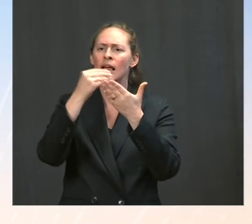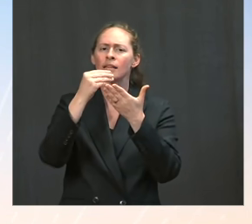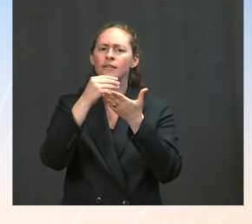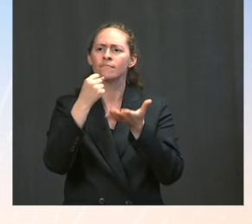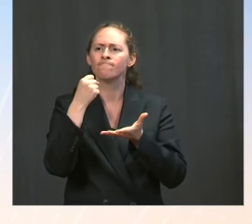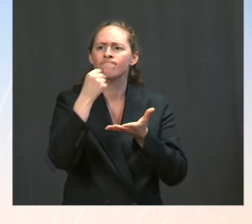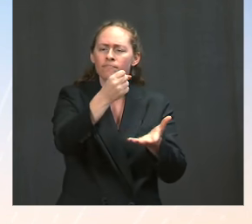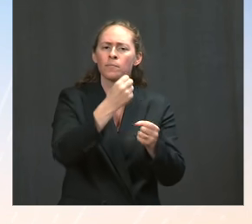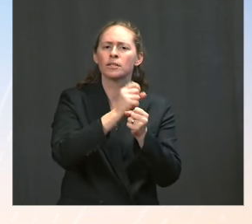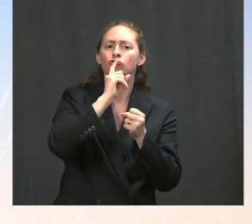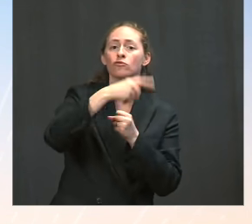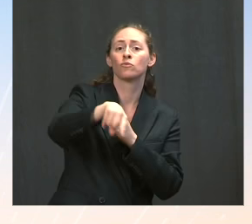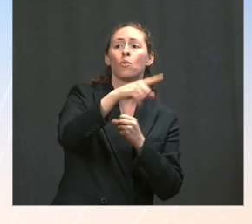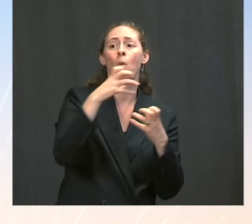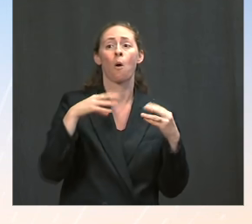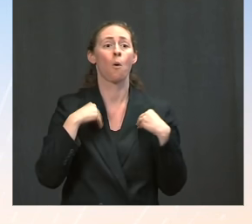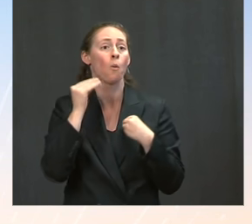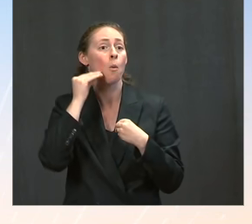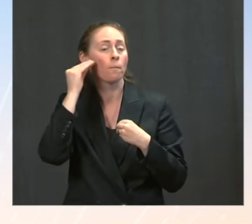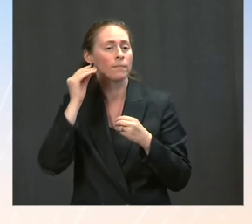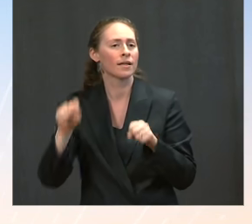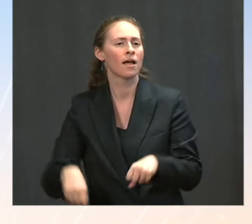today China rejected a WHO